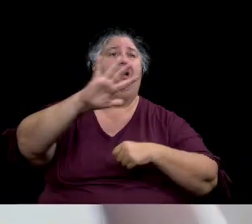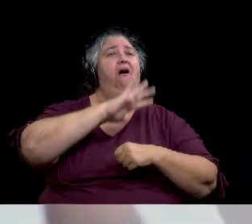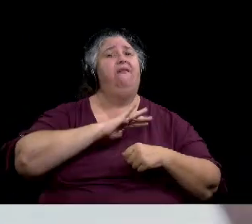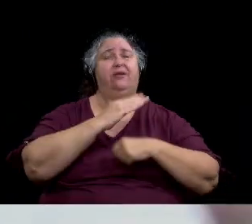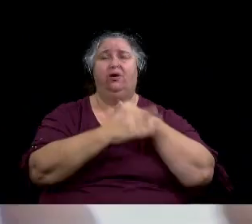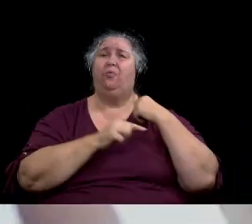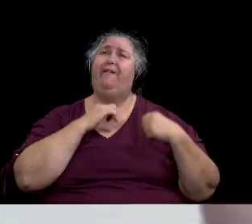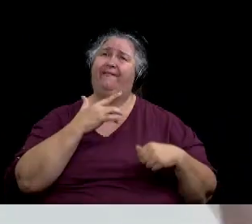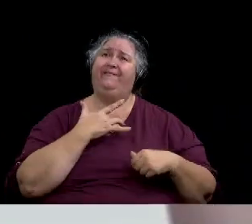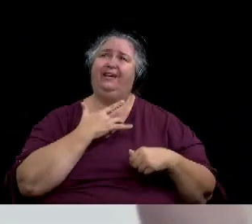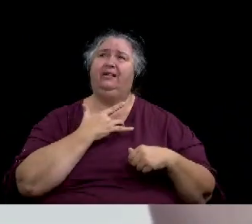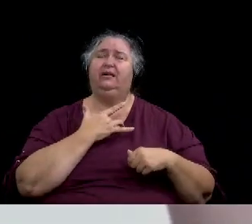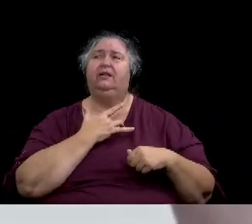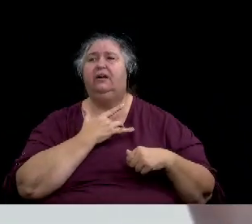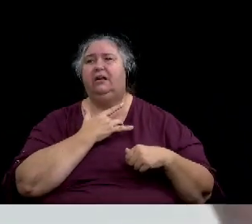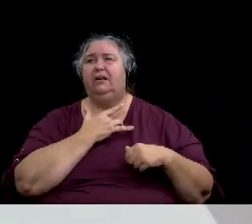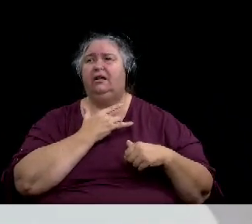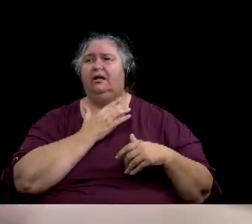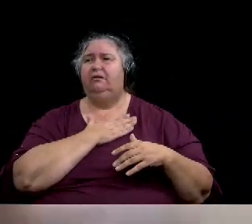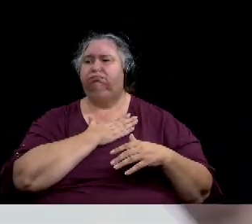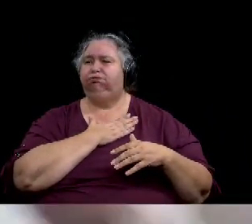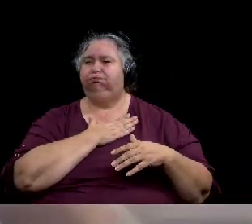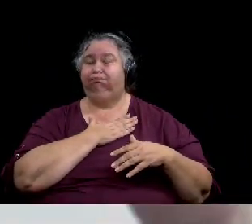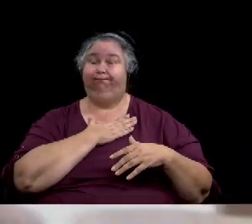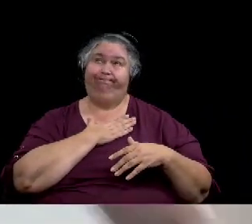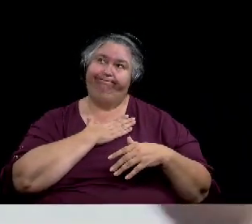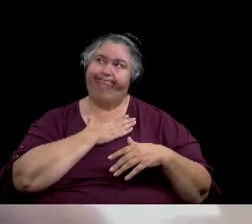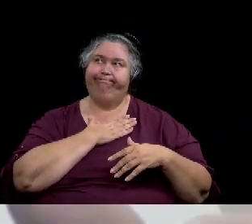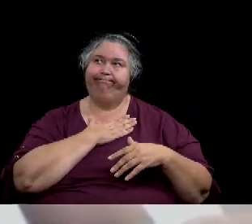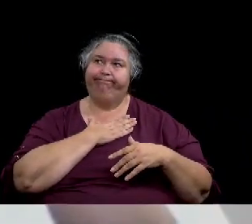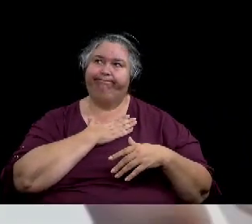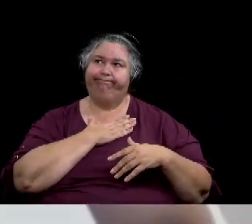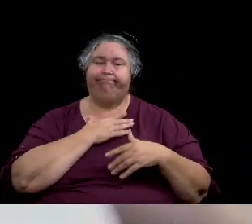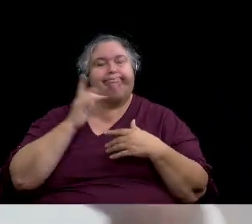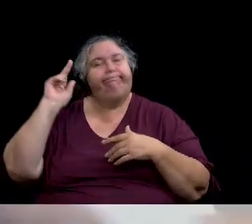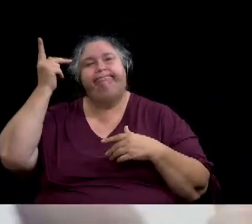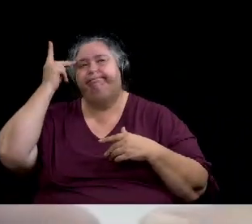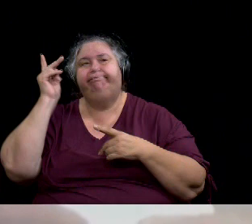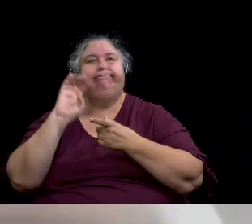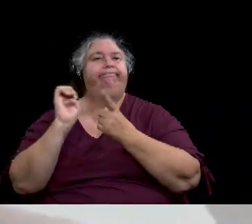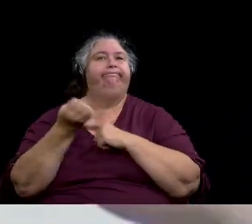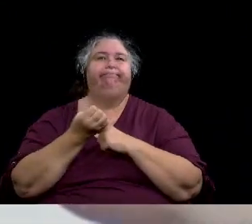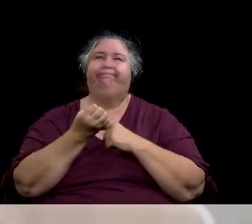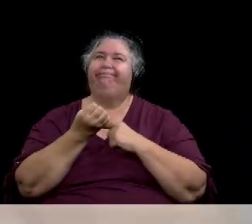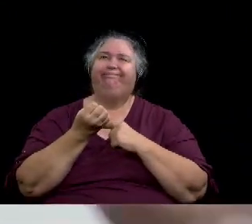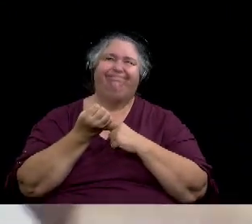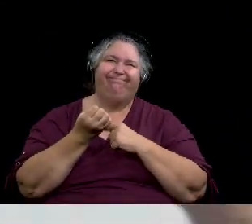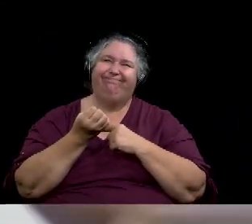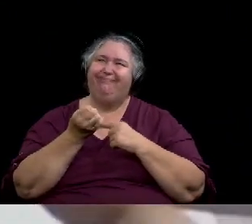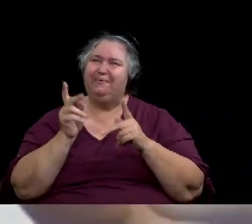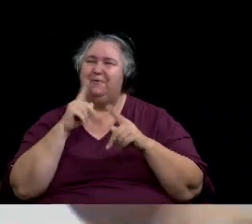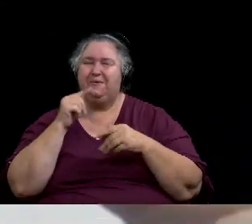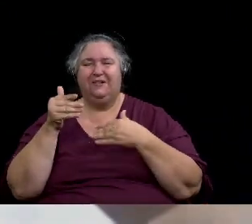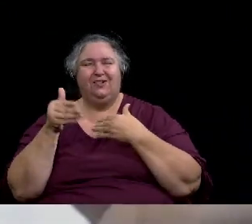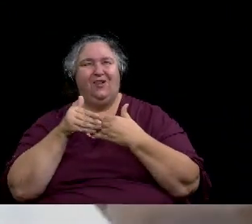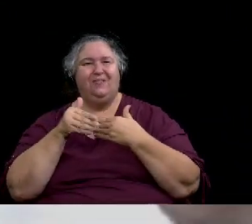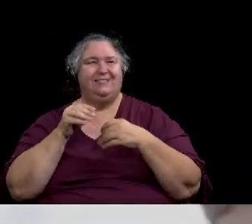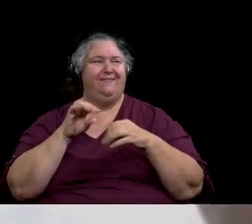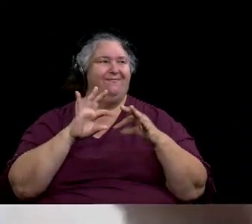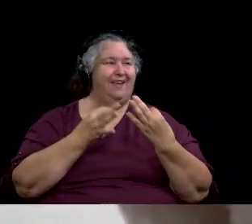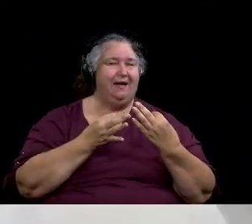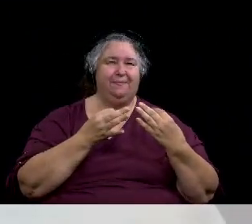feeling a sort of toxic political environment. The people that we are close to in our neighborhoods and in our family